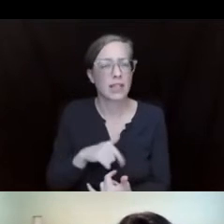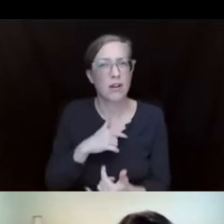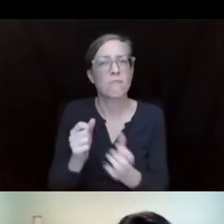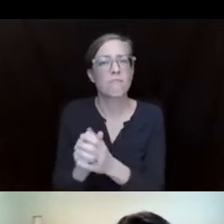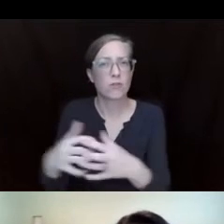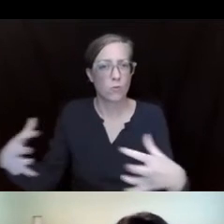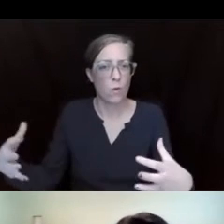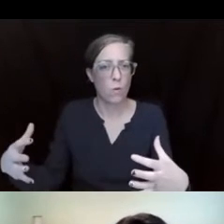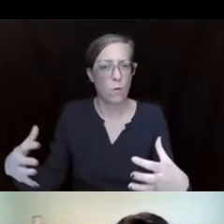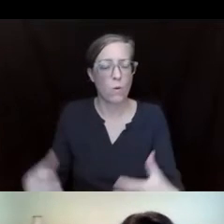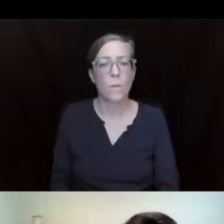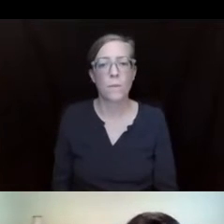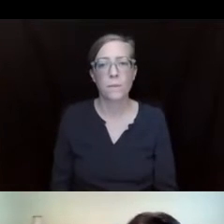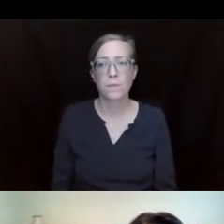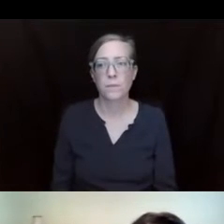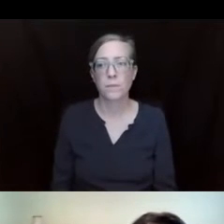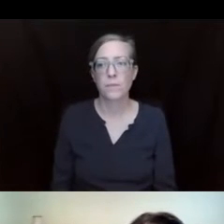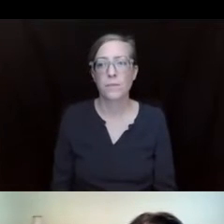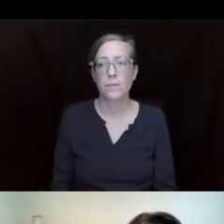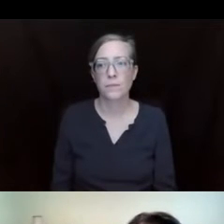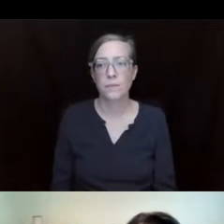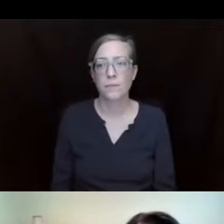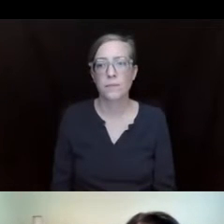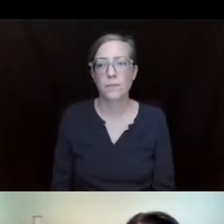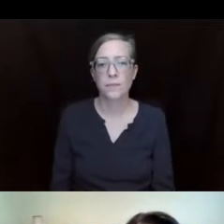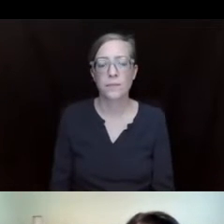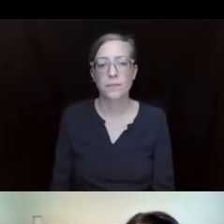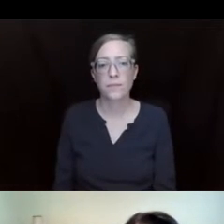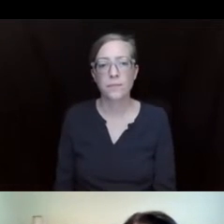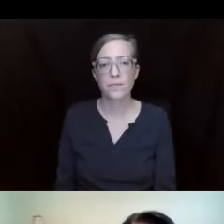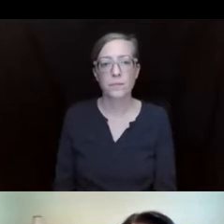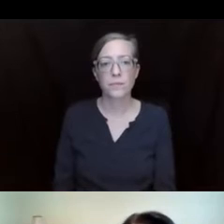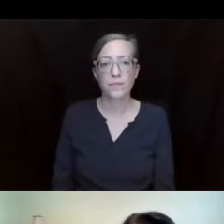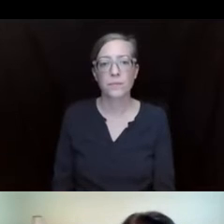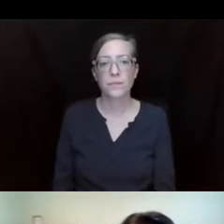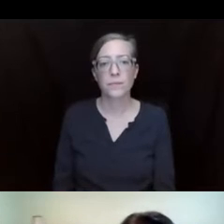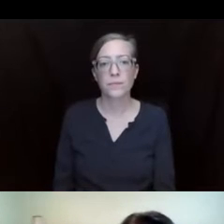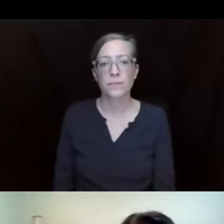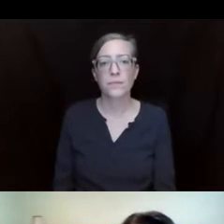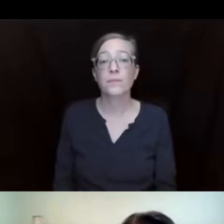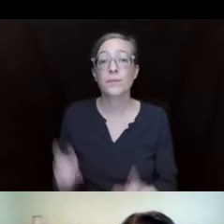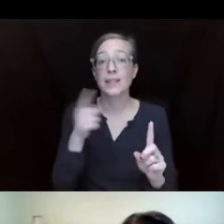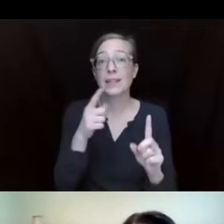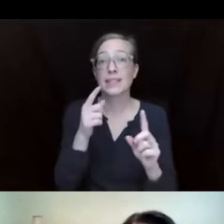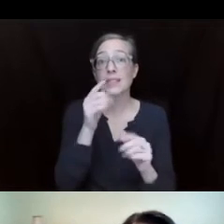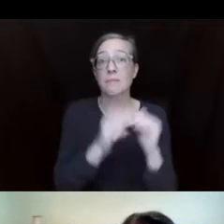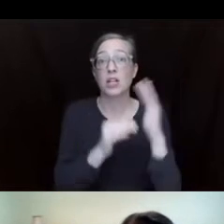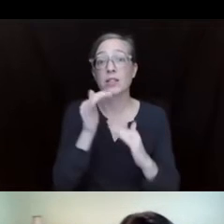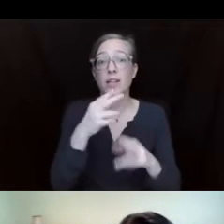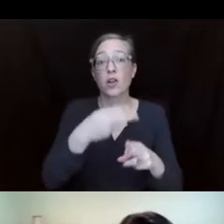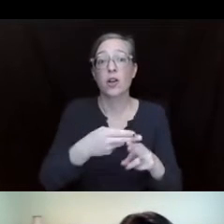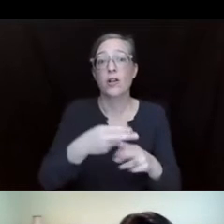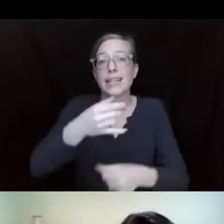years ago, it was a tiny department. And we are housed in this building. It's called Institute Hall, and we are right here on the 3rd